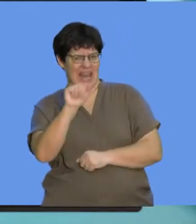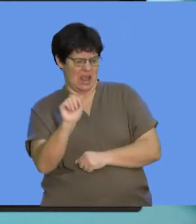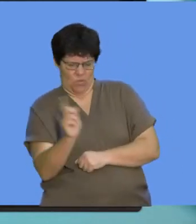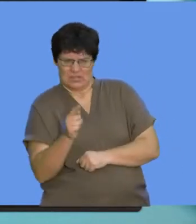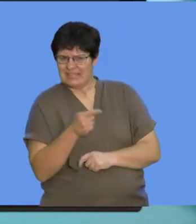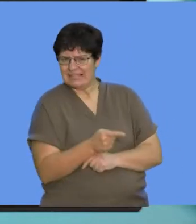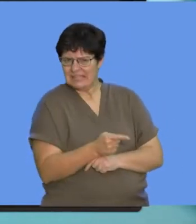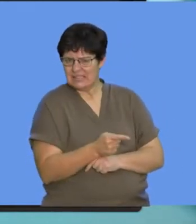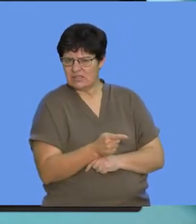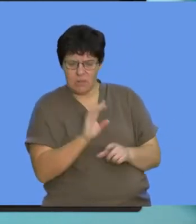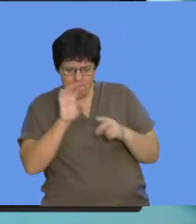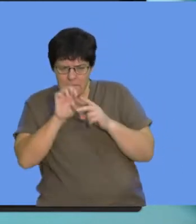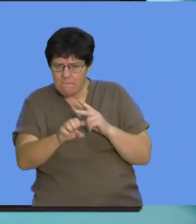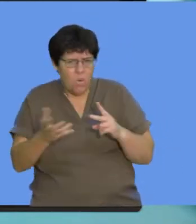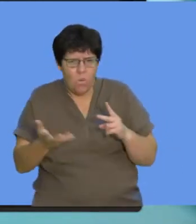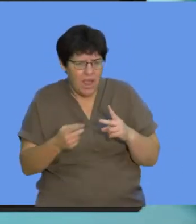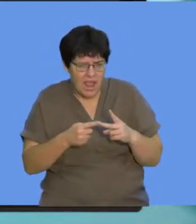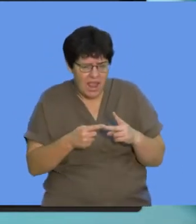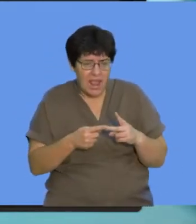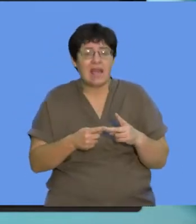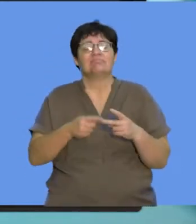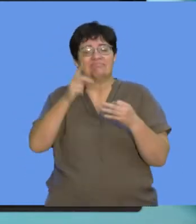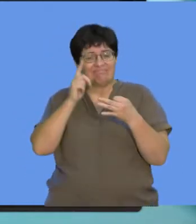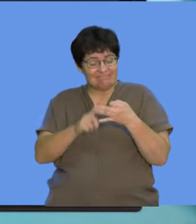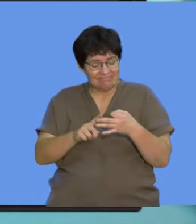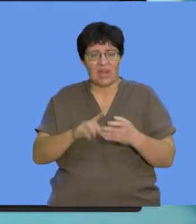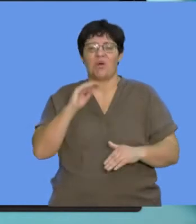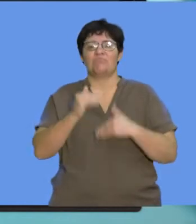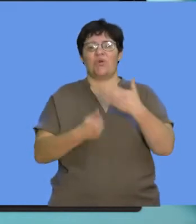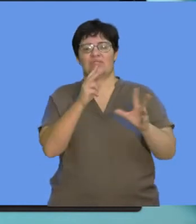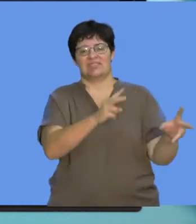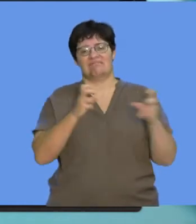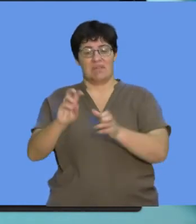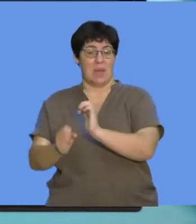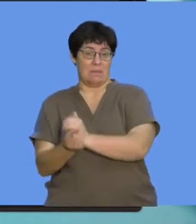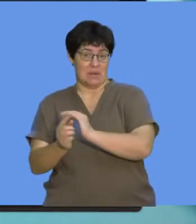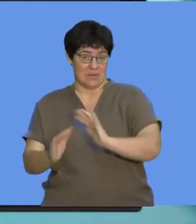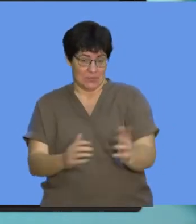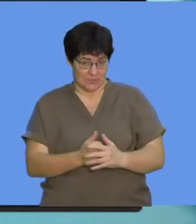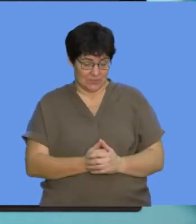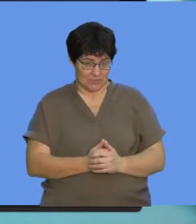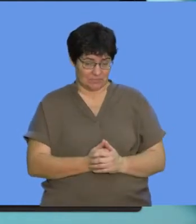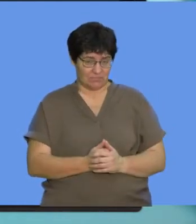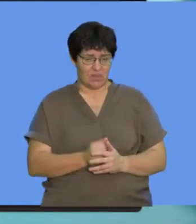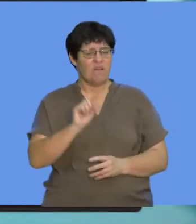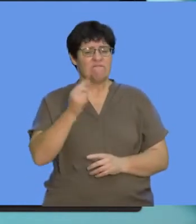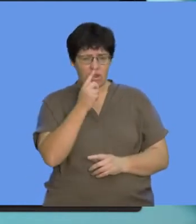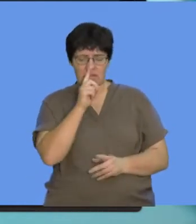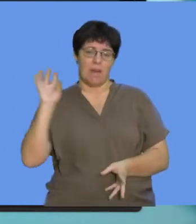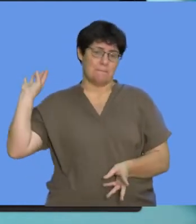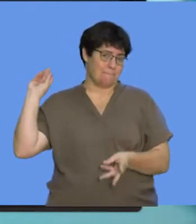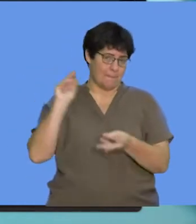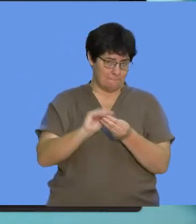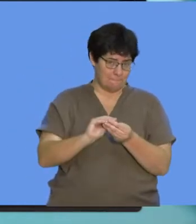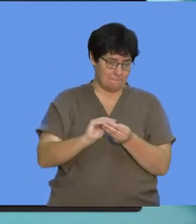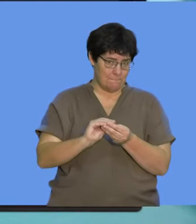at where it's found before we get into understanding the process of replication. So I'm going to spend some time looking at a recap,